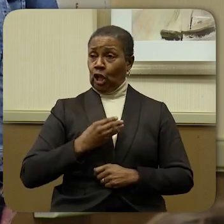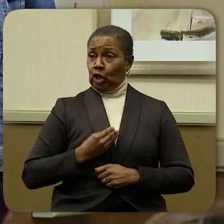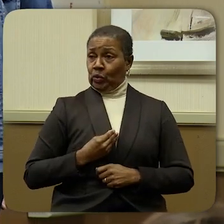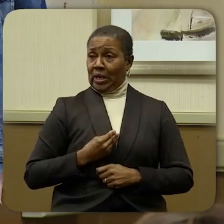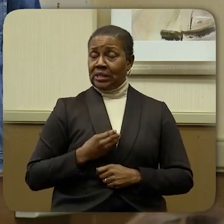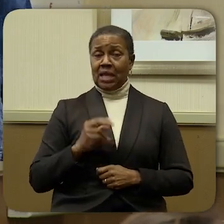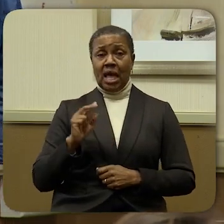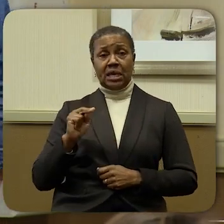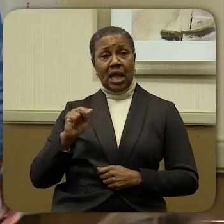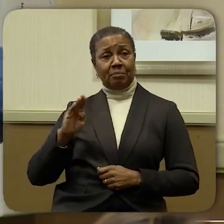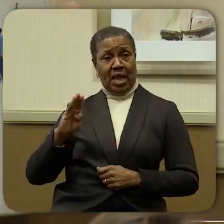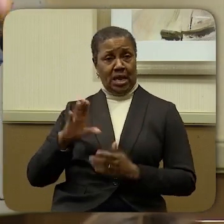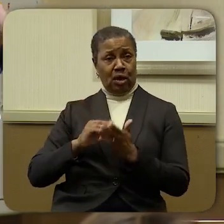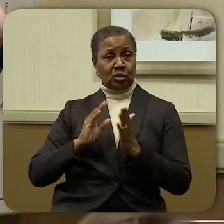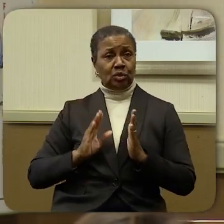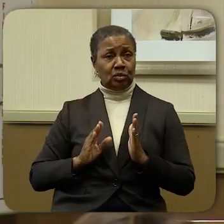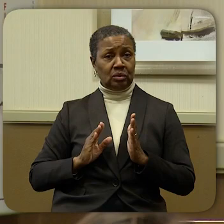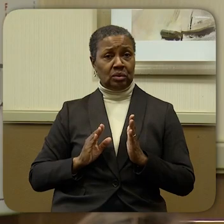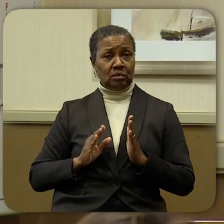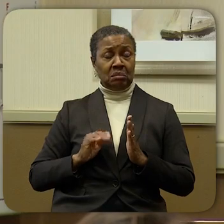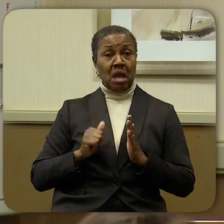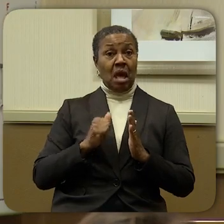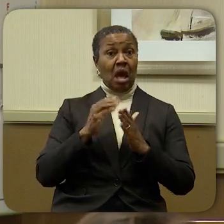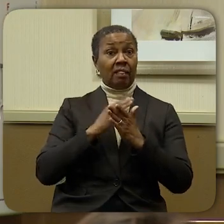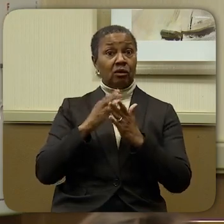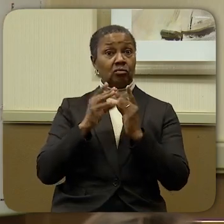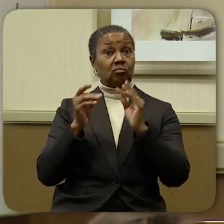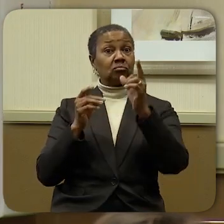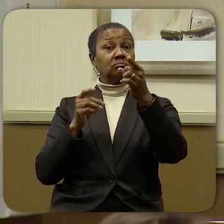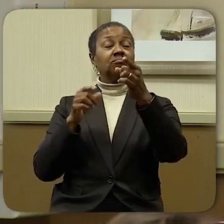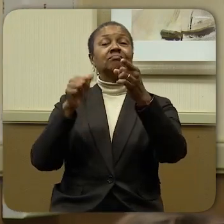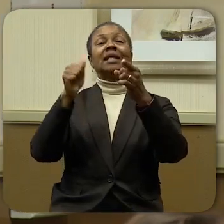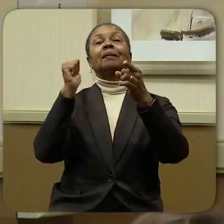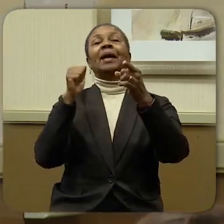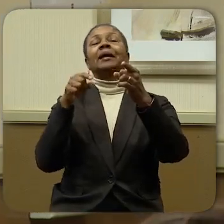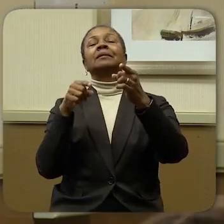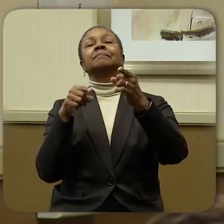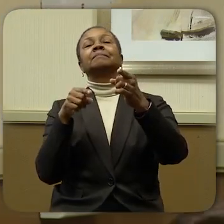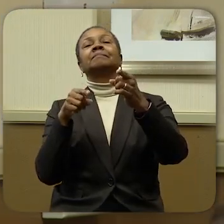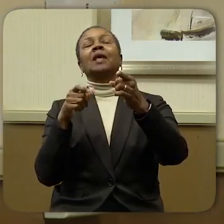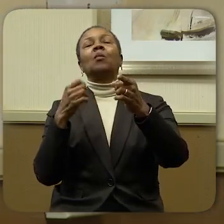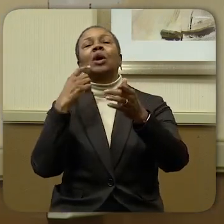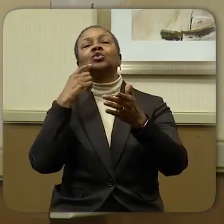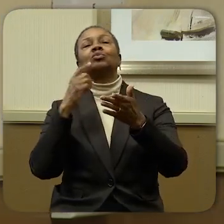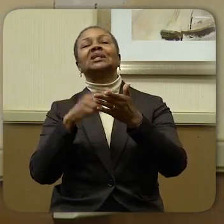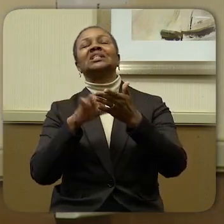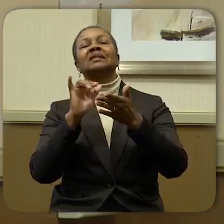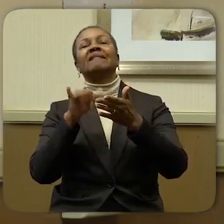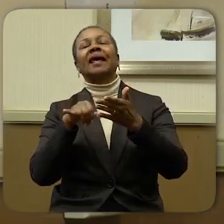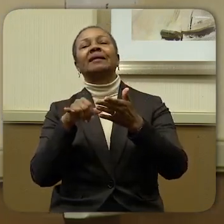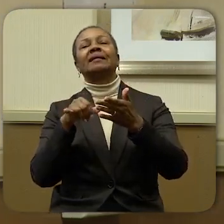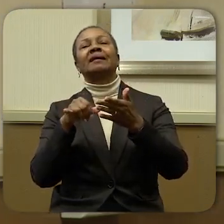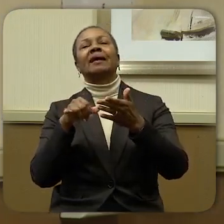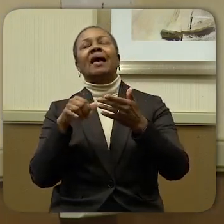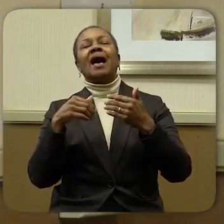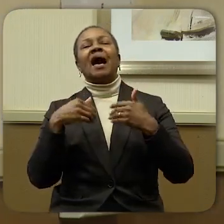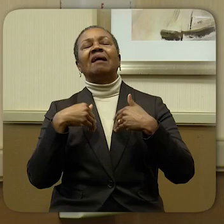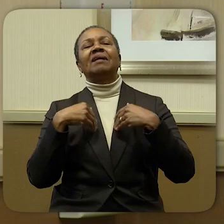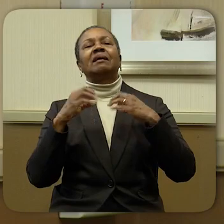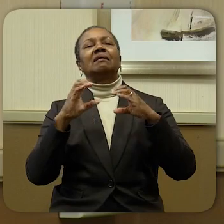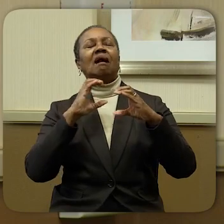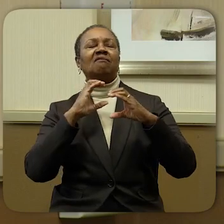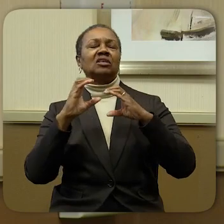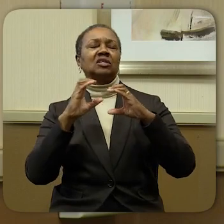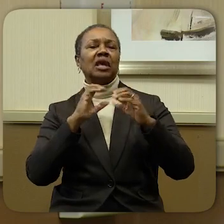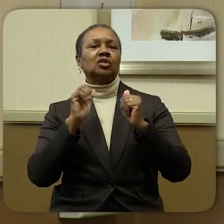But yeah, anyone else want to share? Go ahead. I wanted to mention that I've had